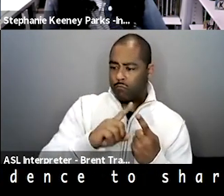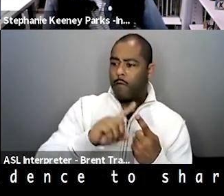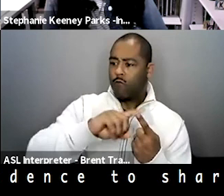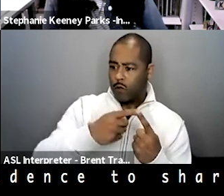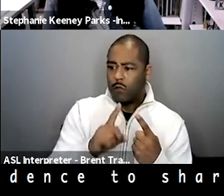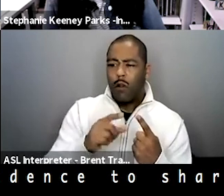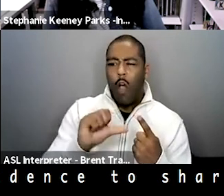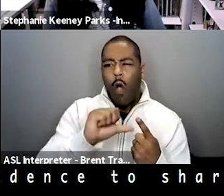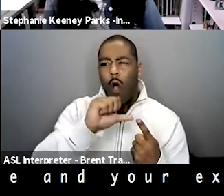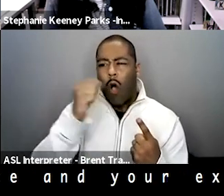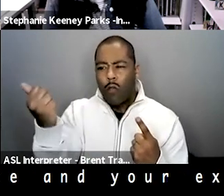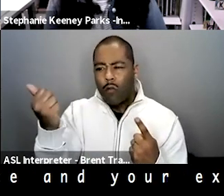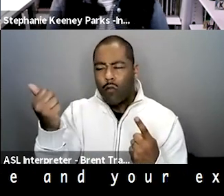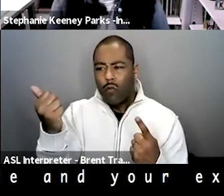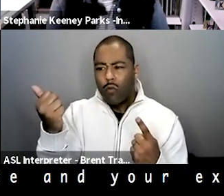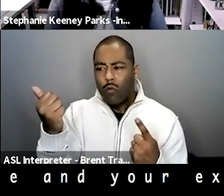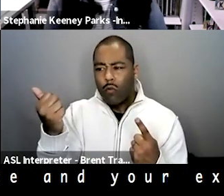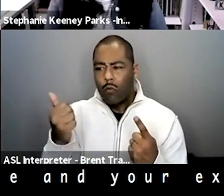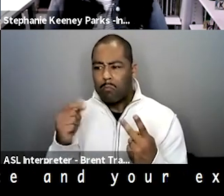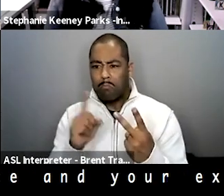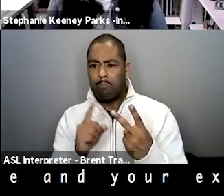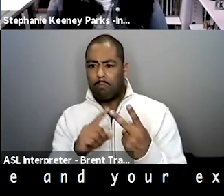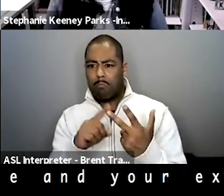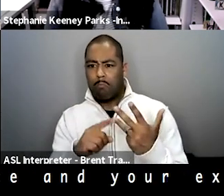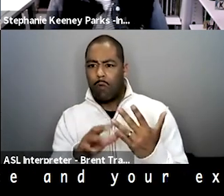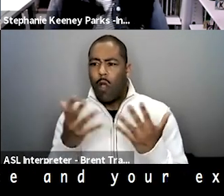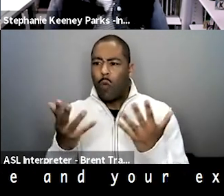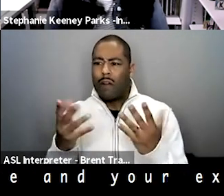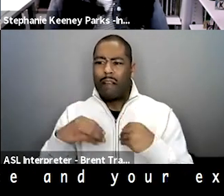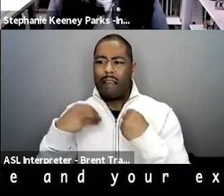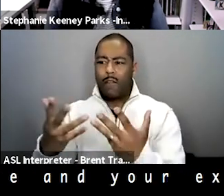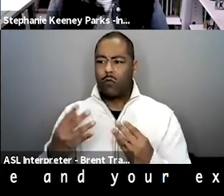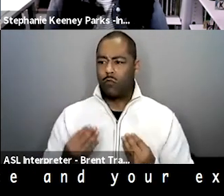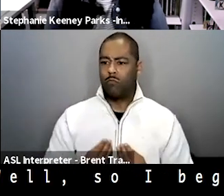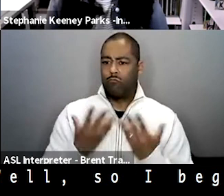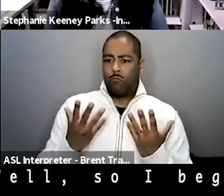that helped give you the confidence to share your experience and your expertise?